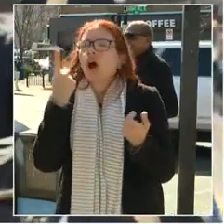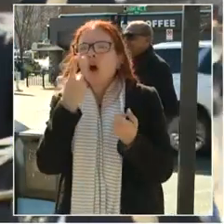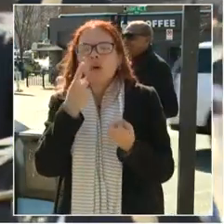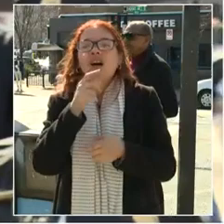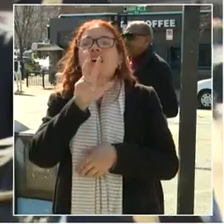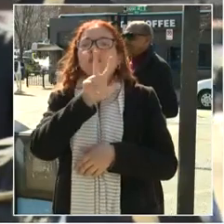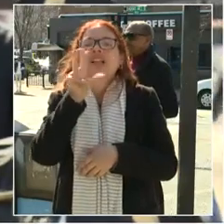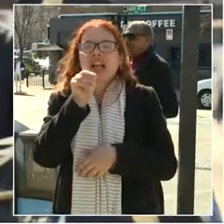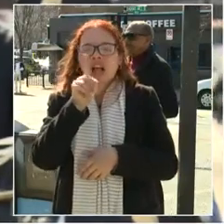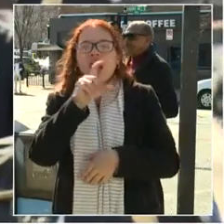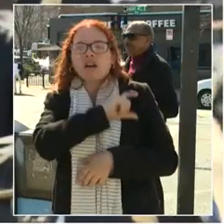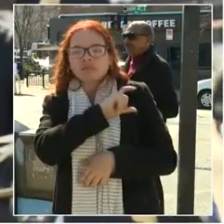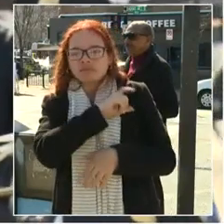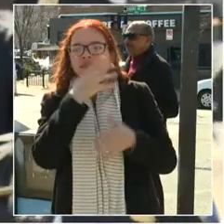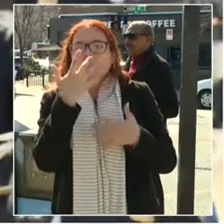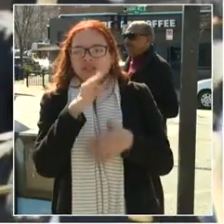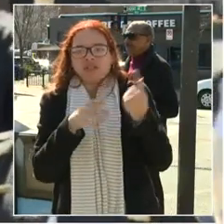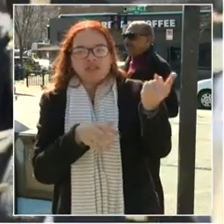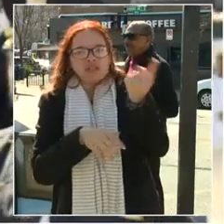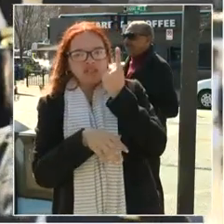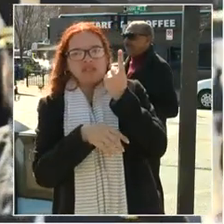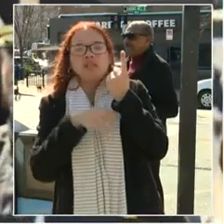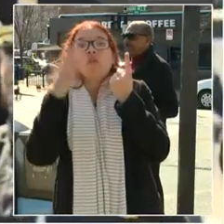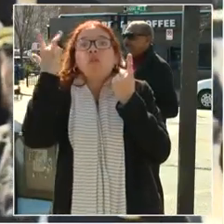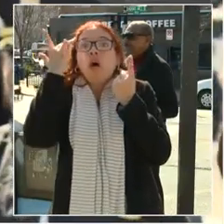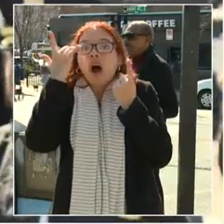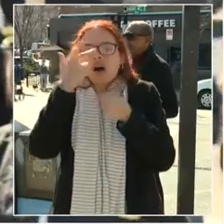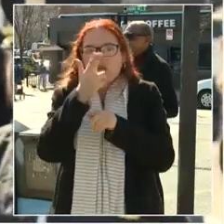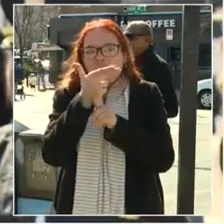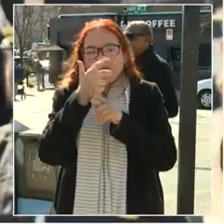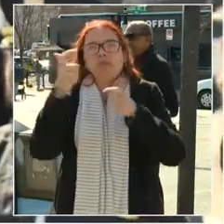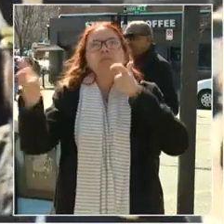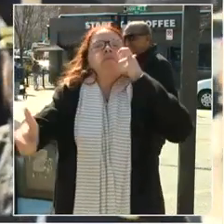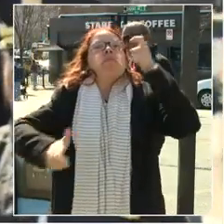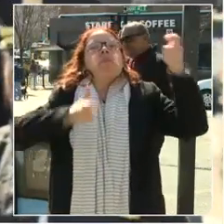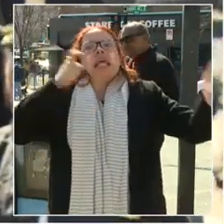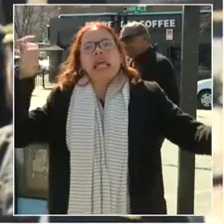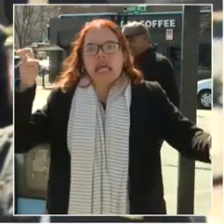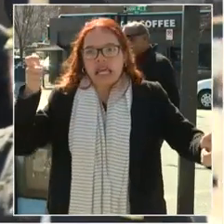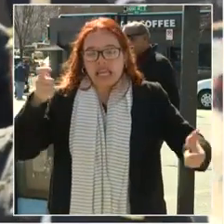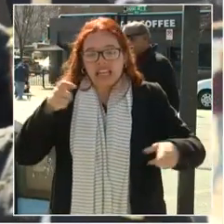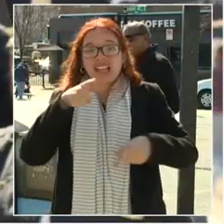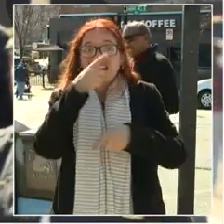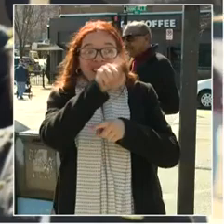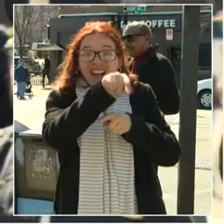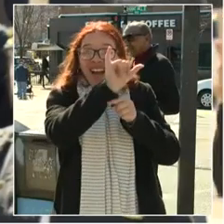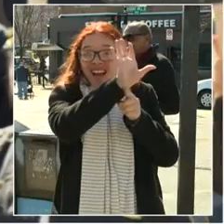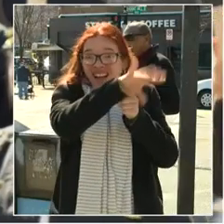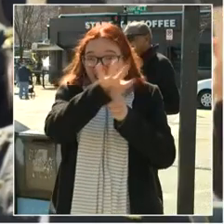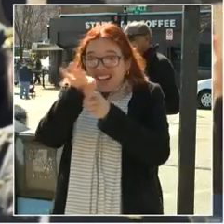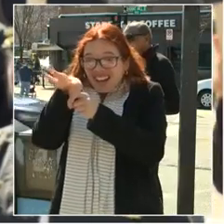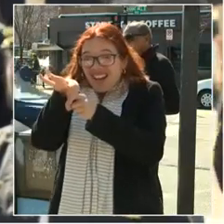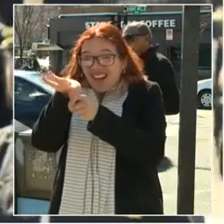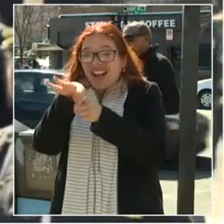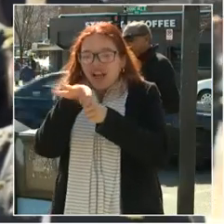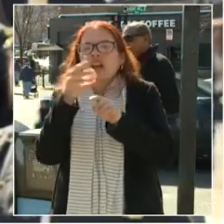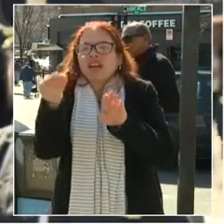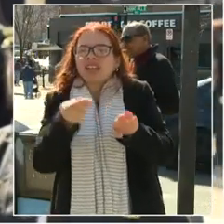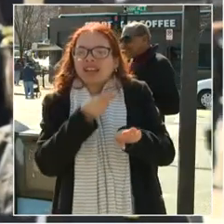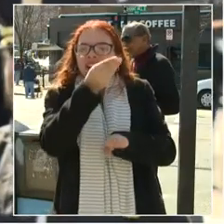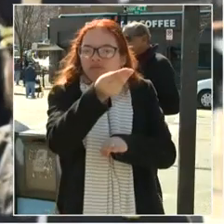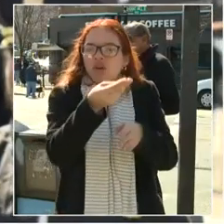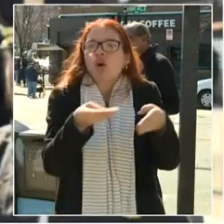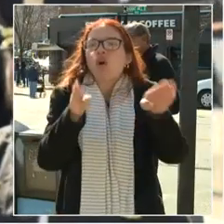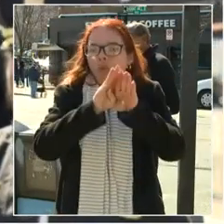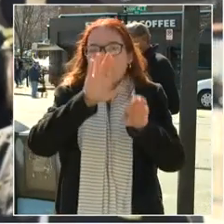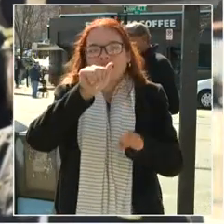to me because our hotel is pretty big, and we are able to give the footage, we're able to work with them, we're able to close a lot of cases. But you do have business